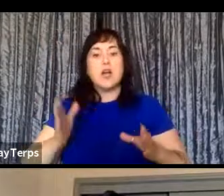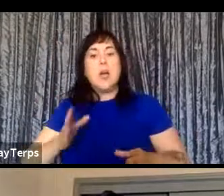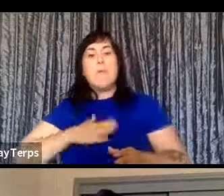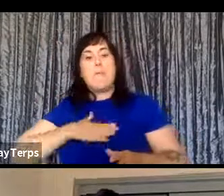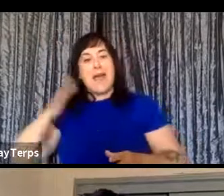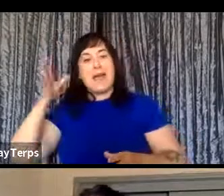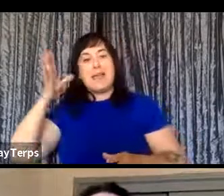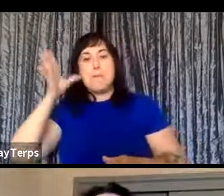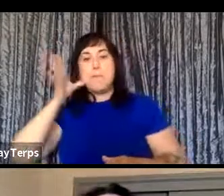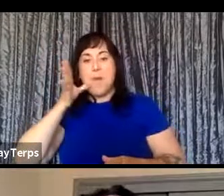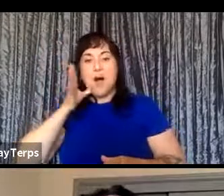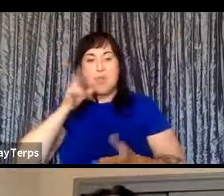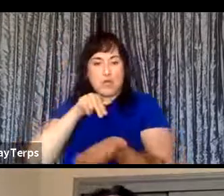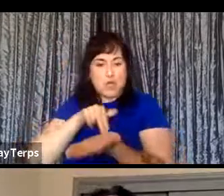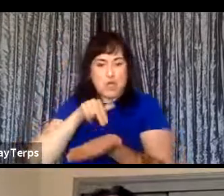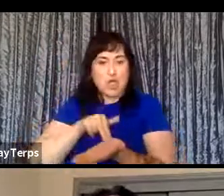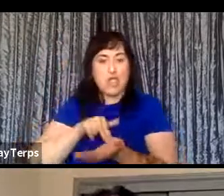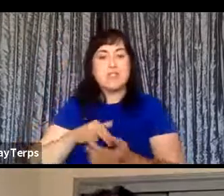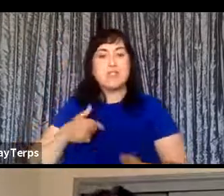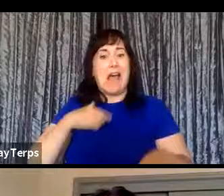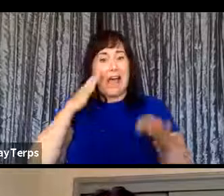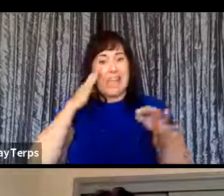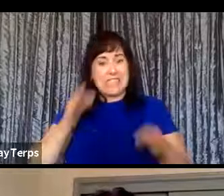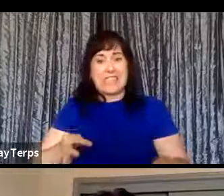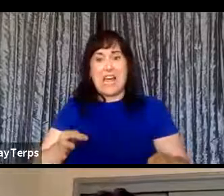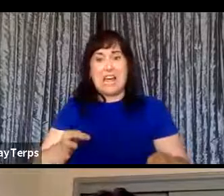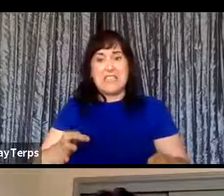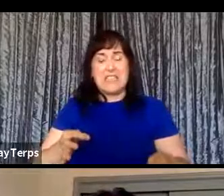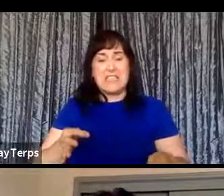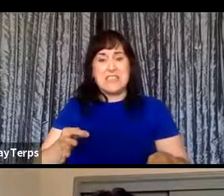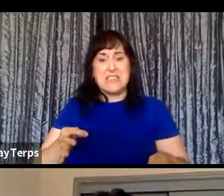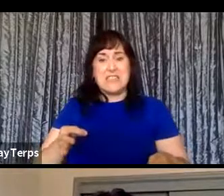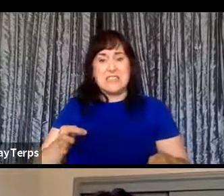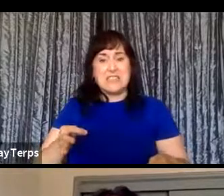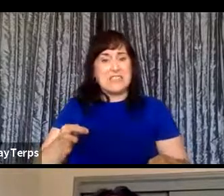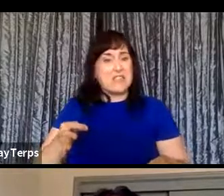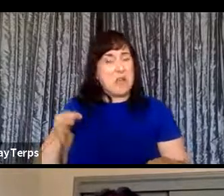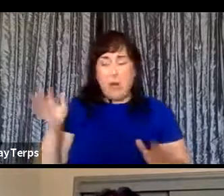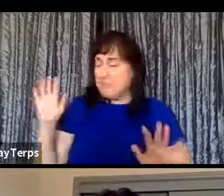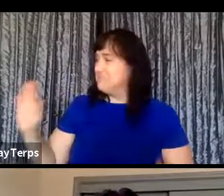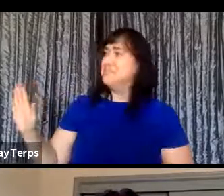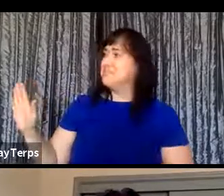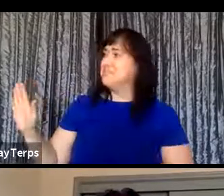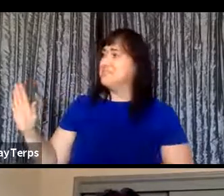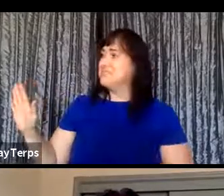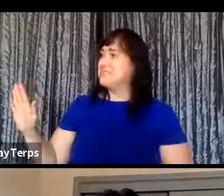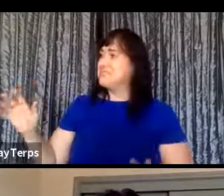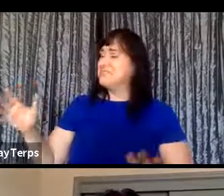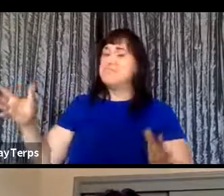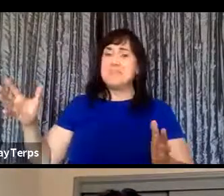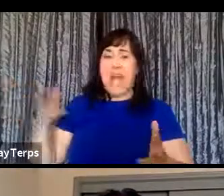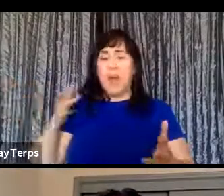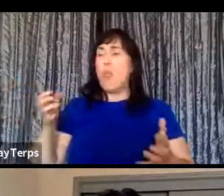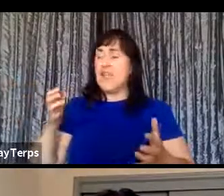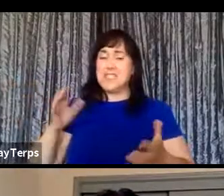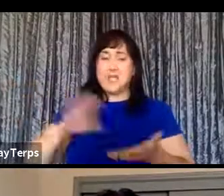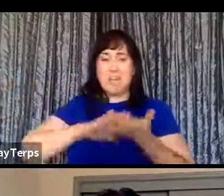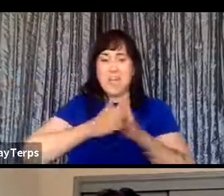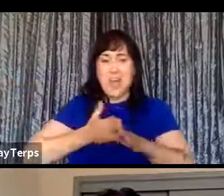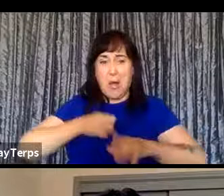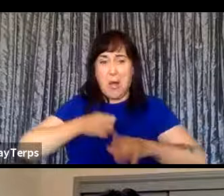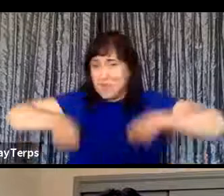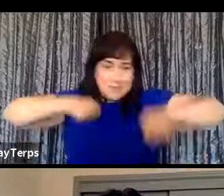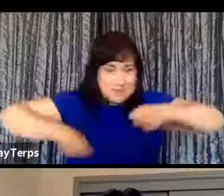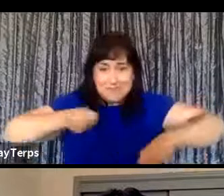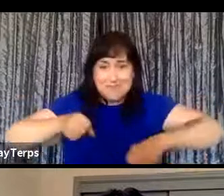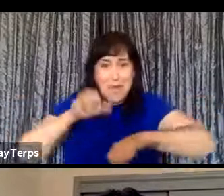of immigrants, I decided to throw that straight back in their faces. And wanted to become a downhill mountain biker. Didn't go down very well,